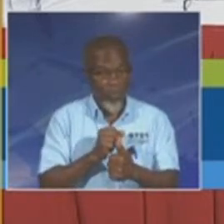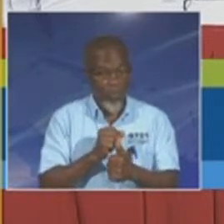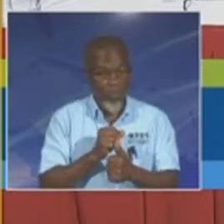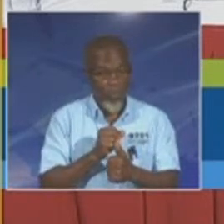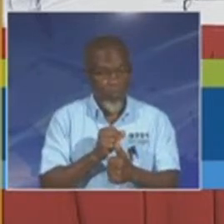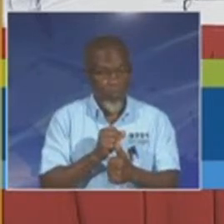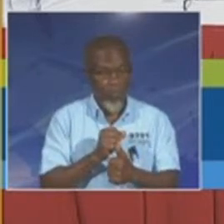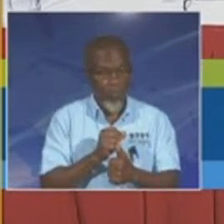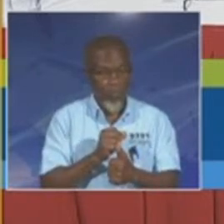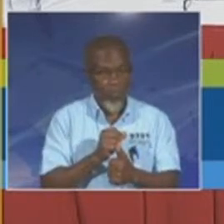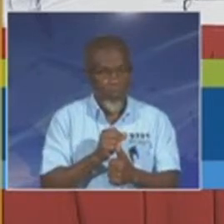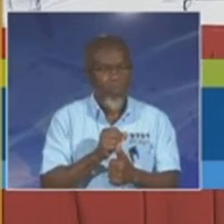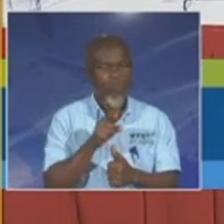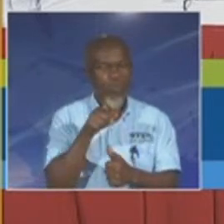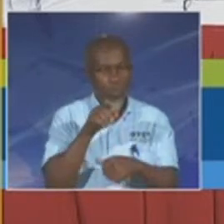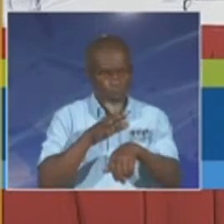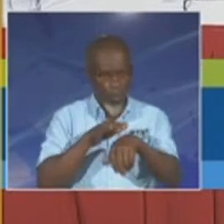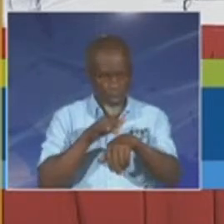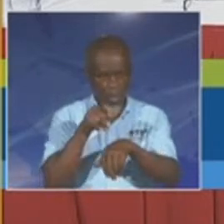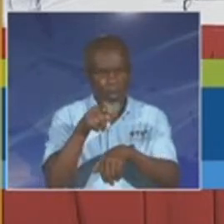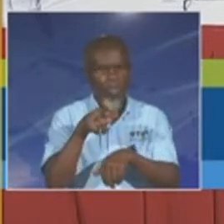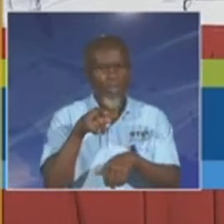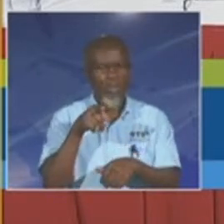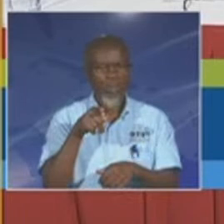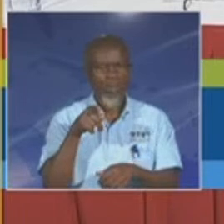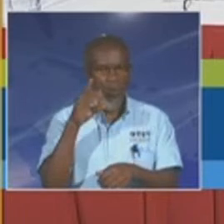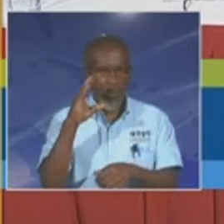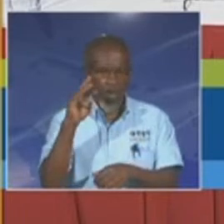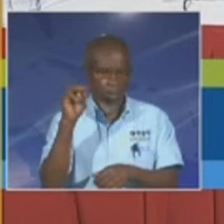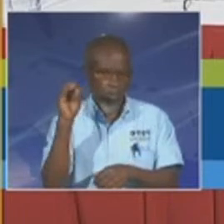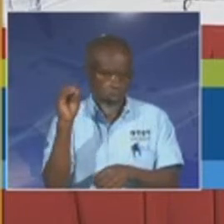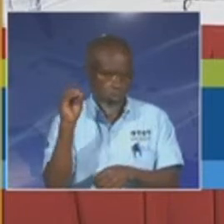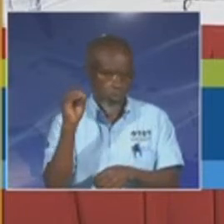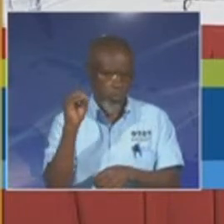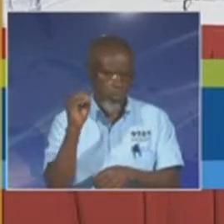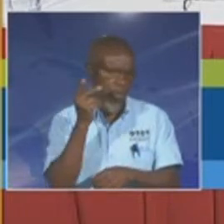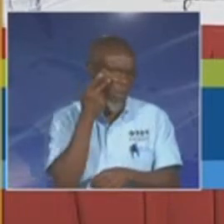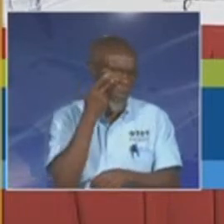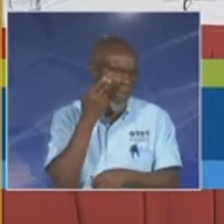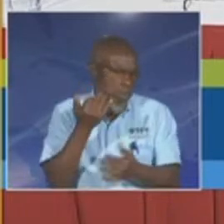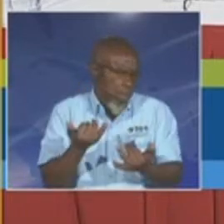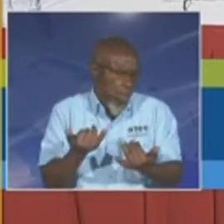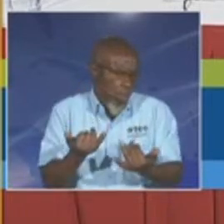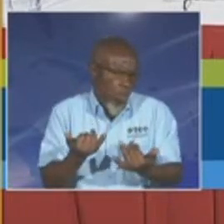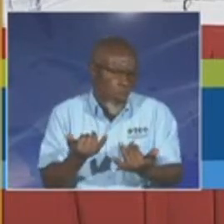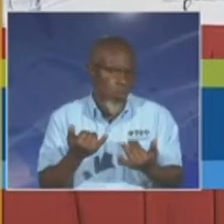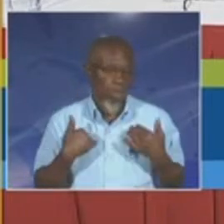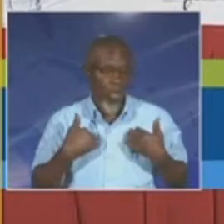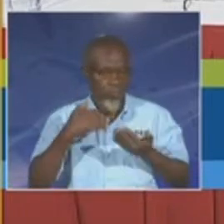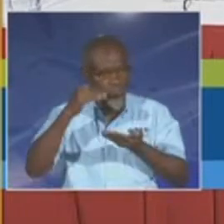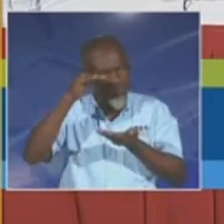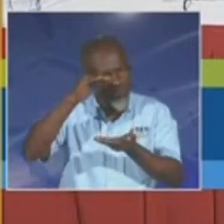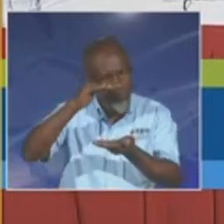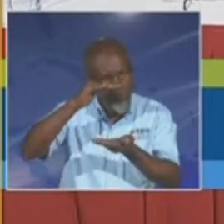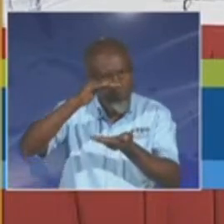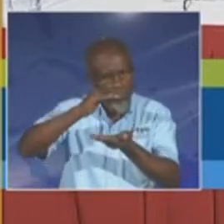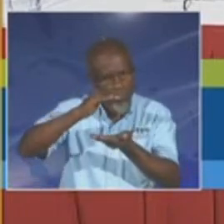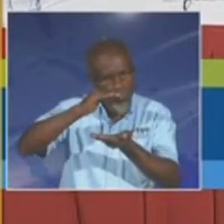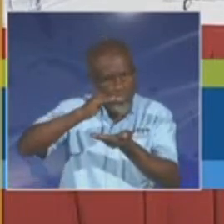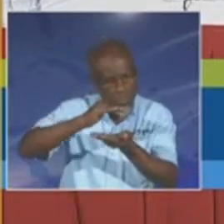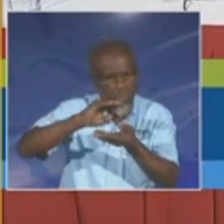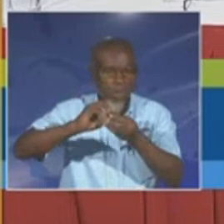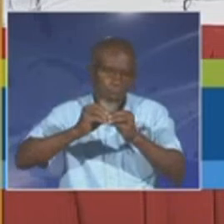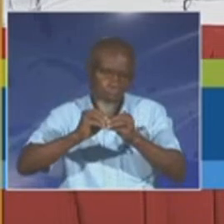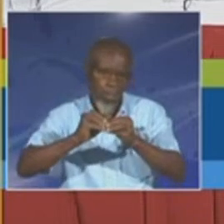to Dr. Parasram. Seeing as how we've been seeing this decreasing trend in the number of